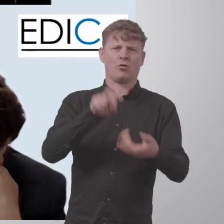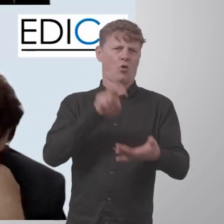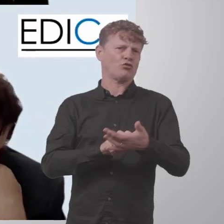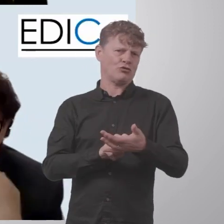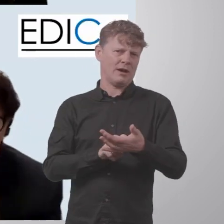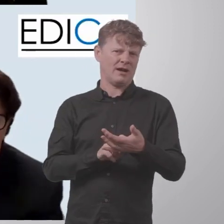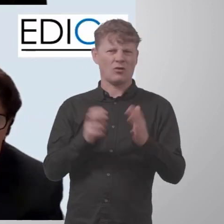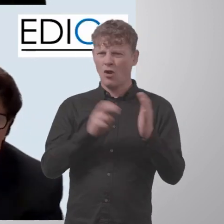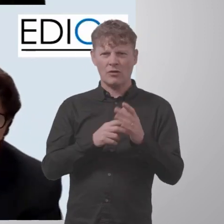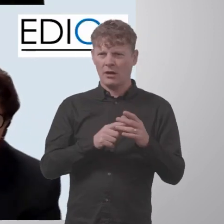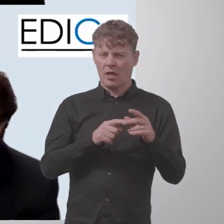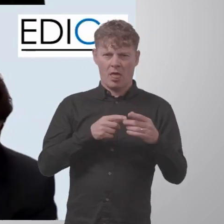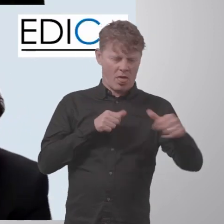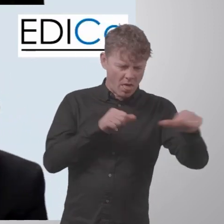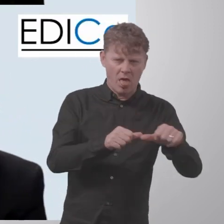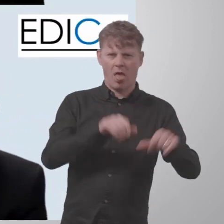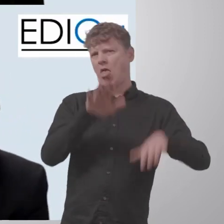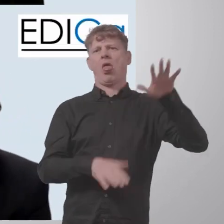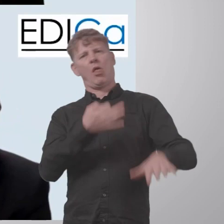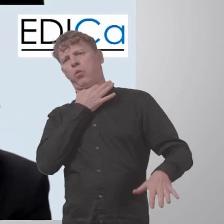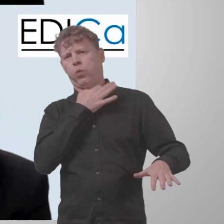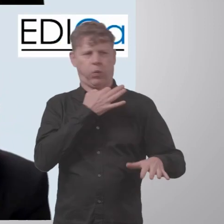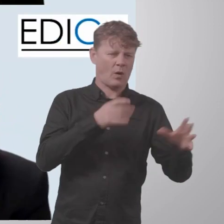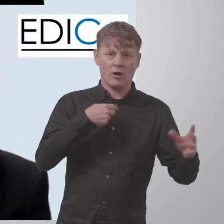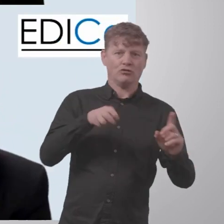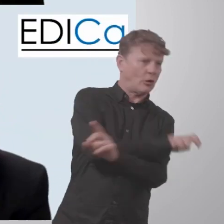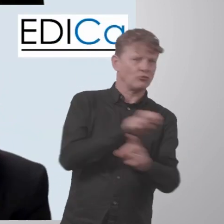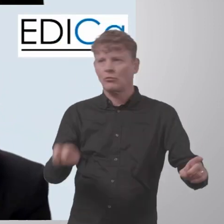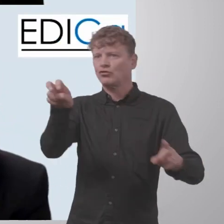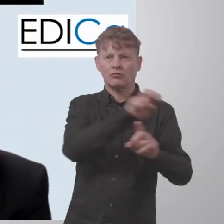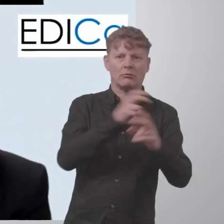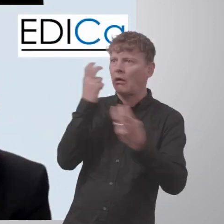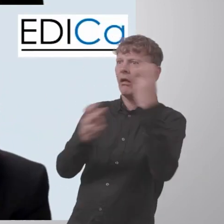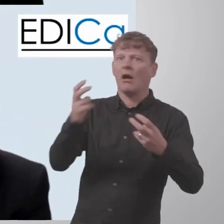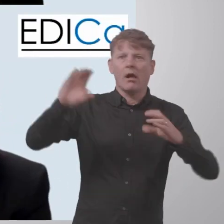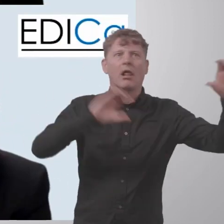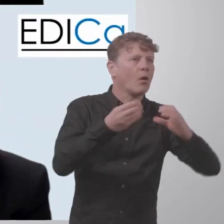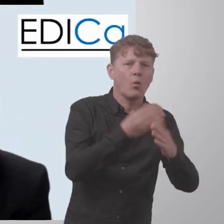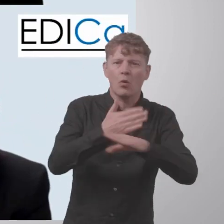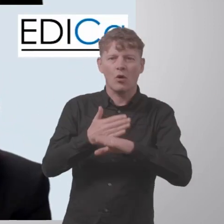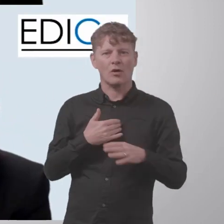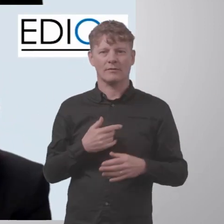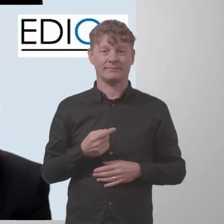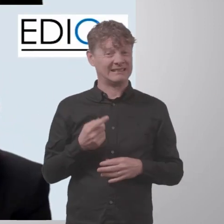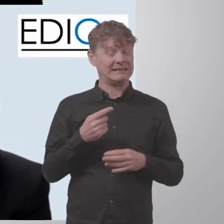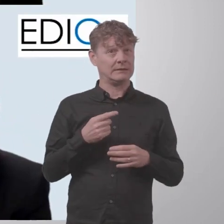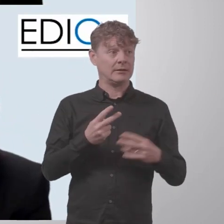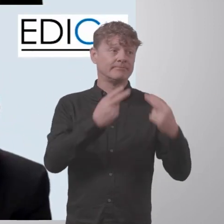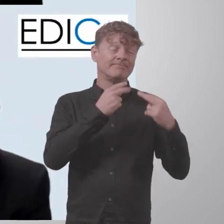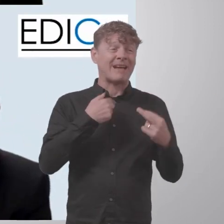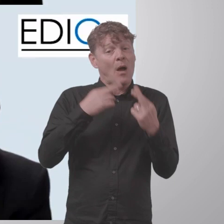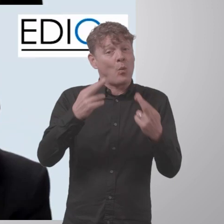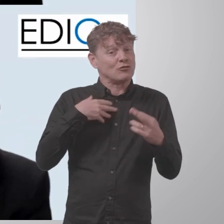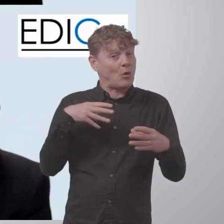discipline, was just looking for work. I wish I got involved in the union earlier. I think I could have probably understood more